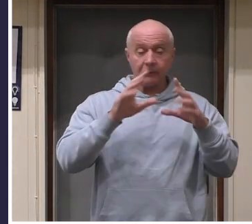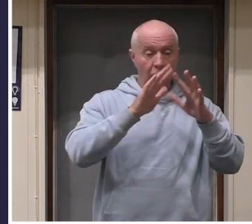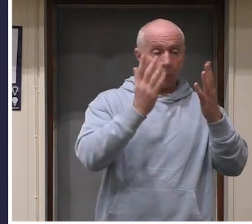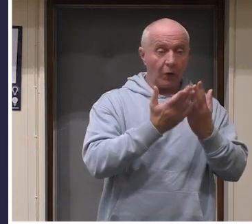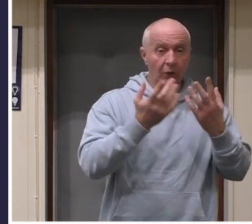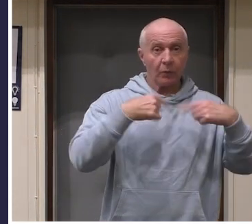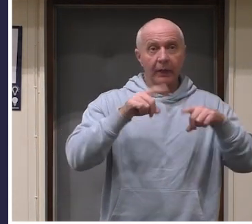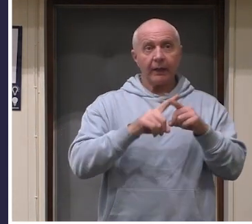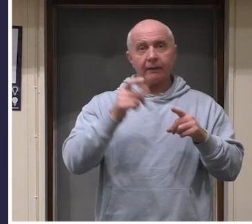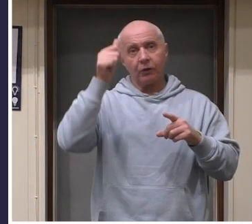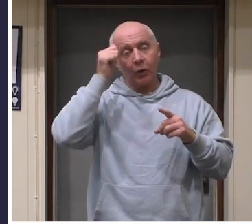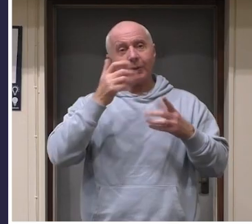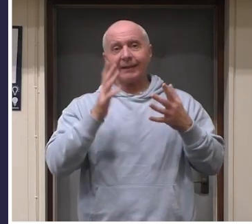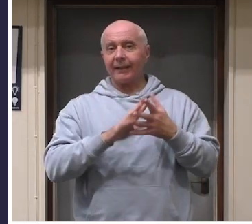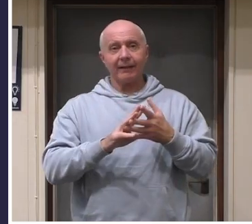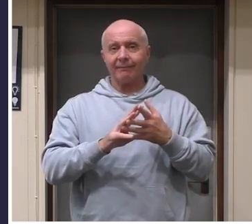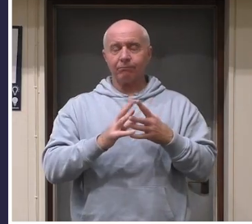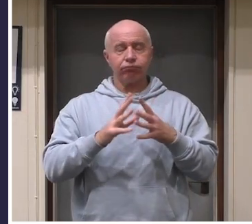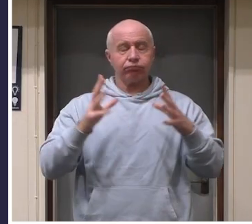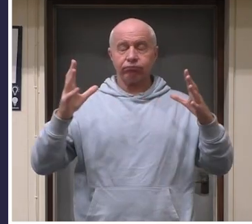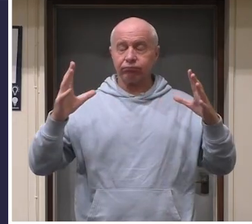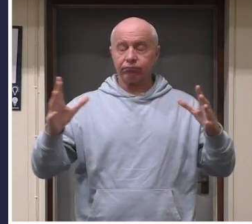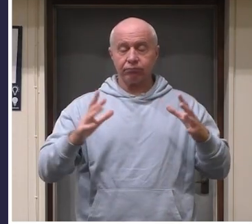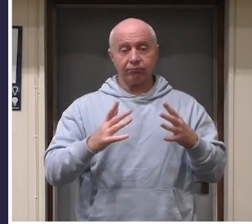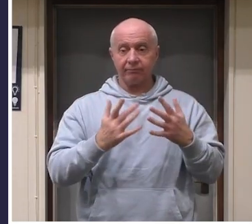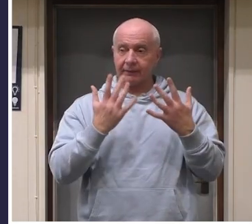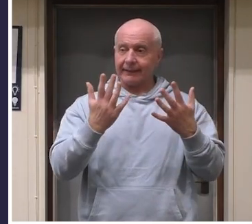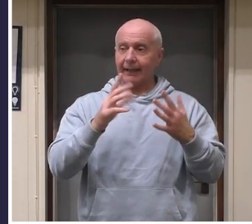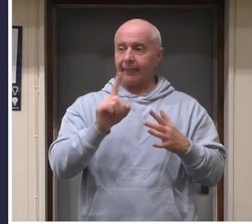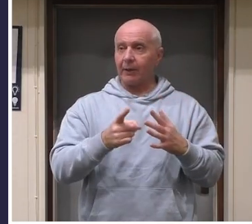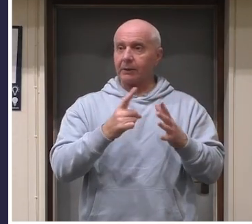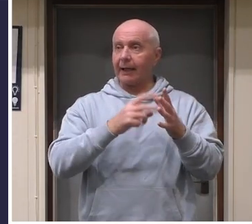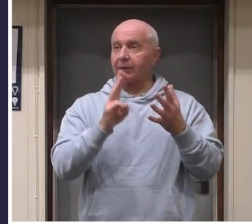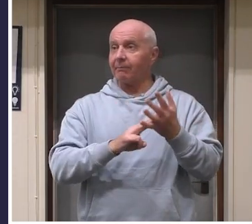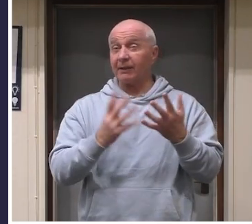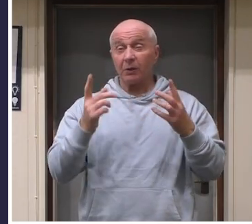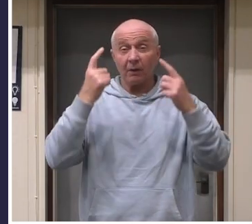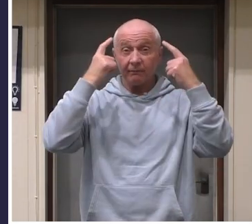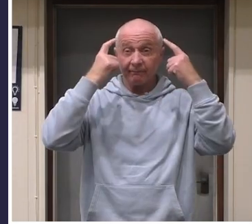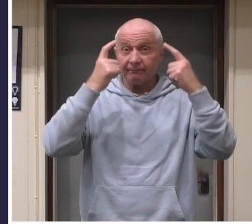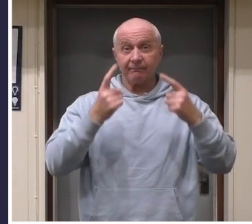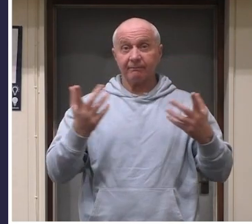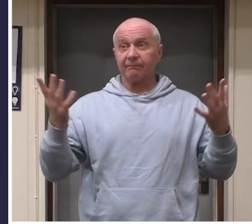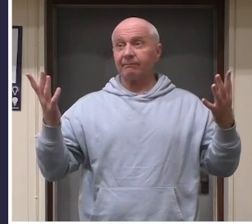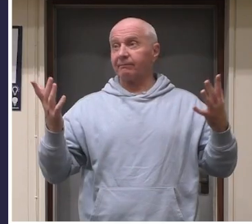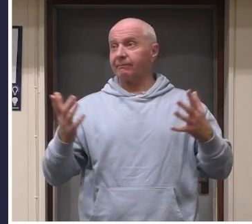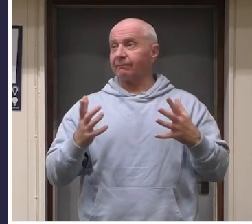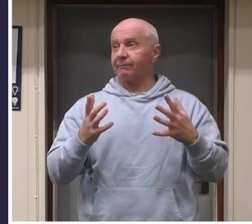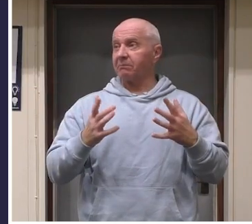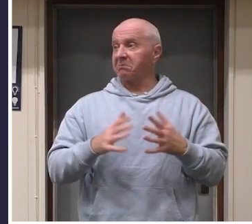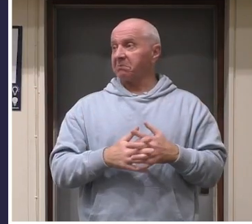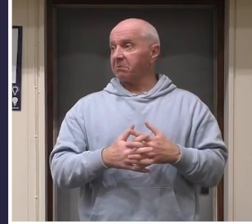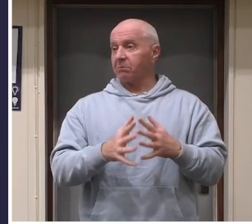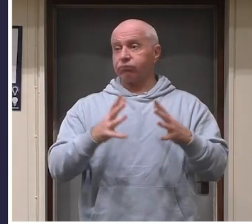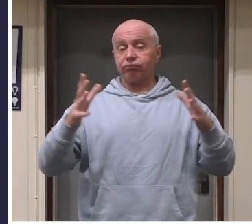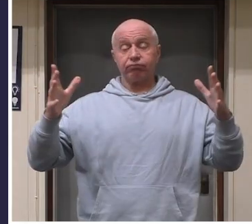is much, much, much larger than 10,000 atoms, right? Anything that you can think of right now is probably much, much, several orders